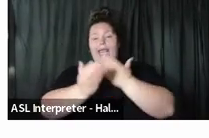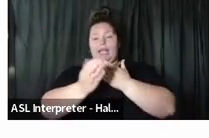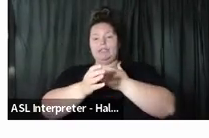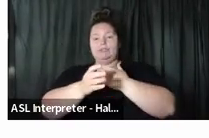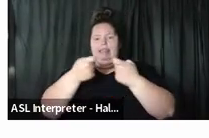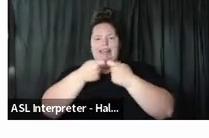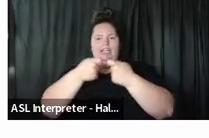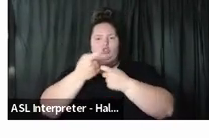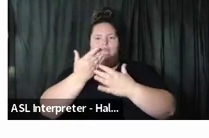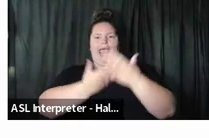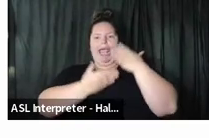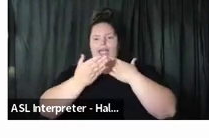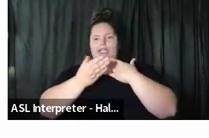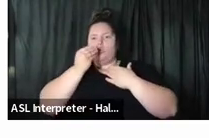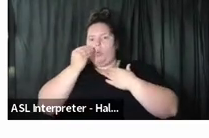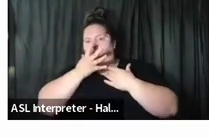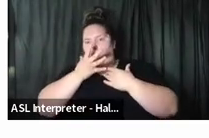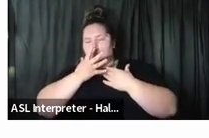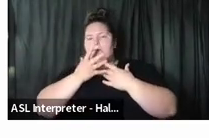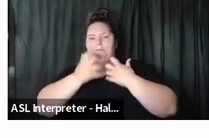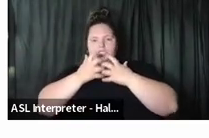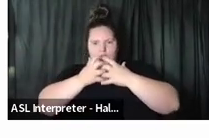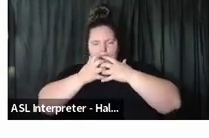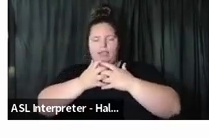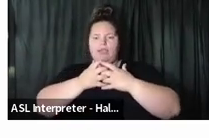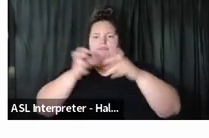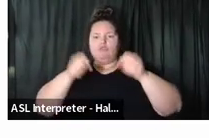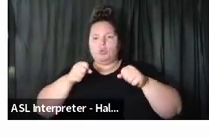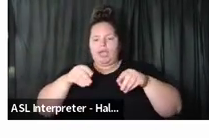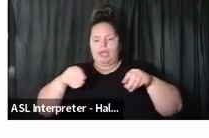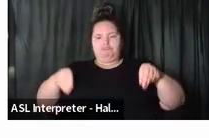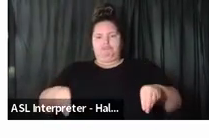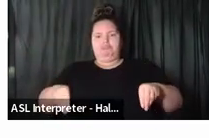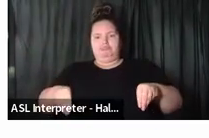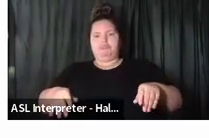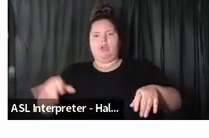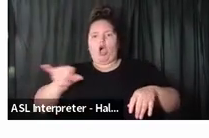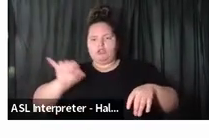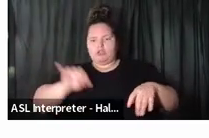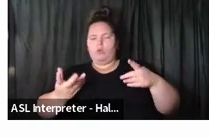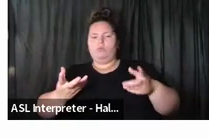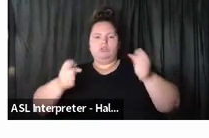you can put in your pocket as well. So there's a lot of different devices to have to help warm up your body too.